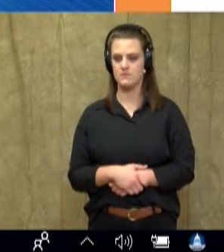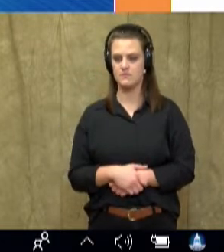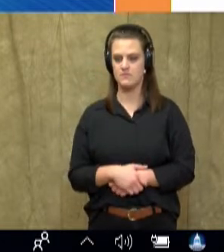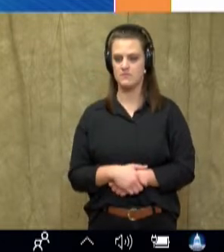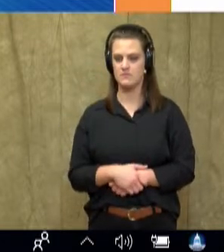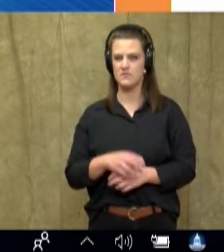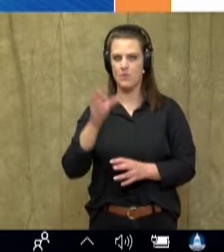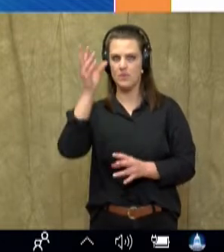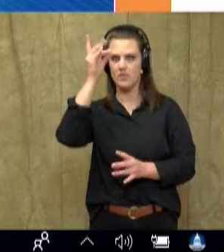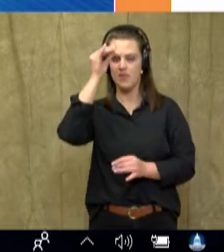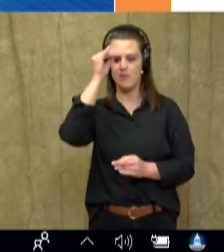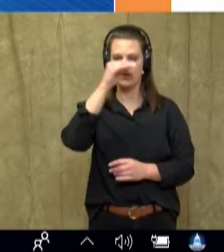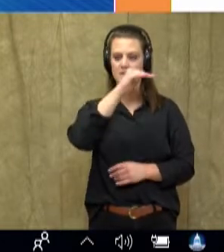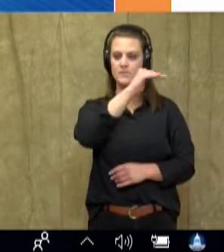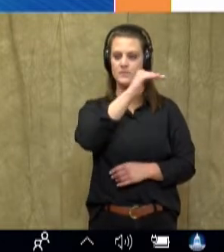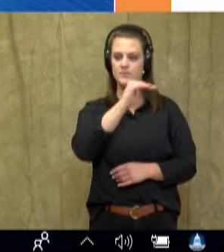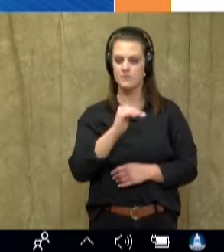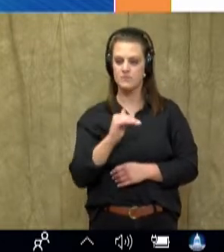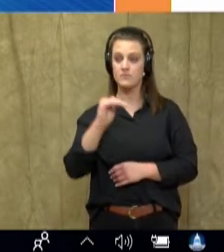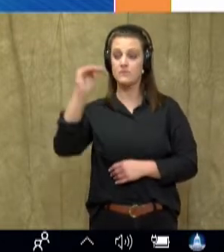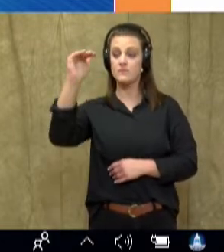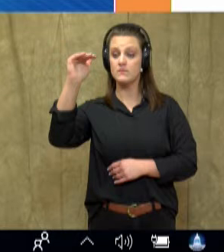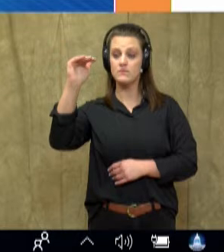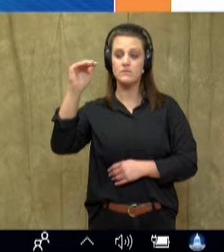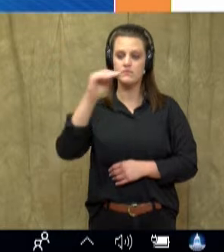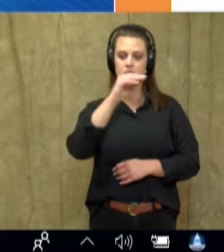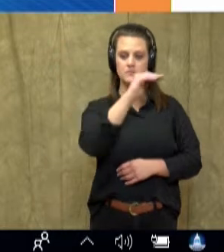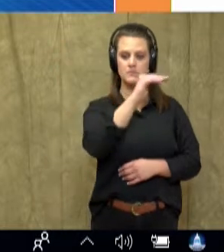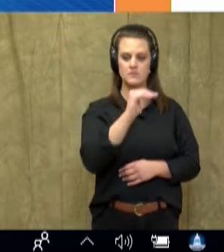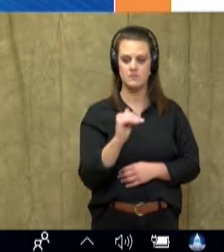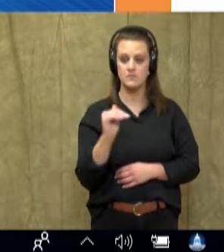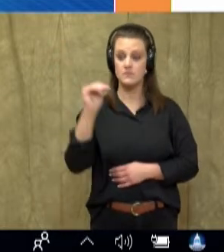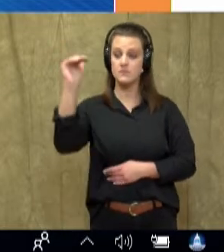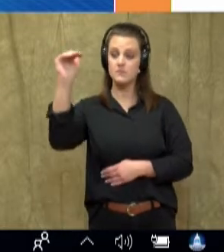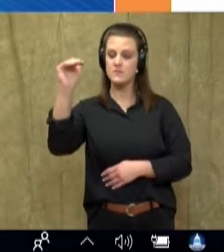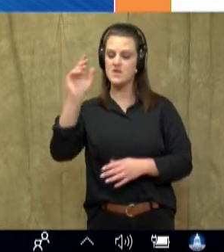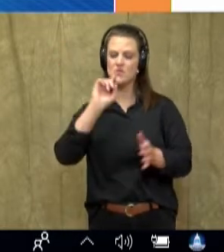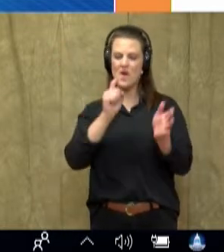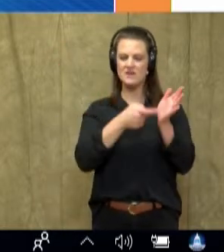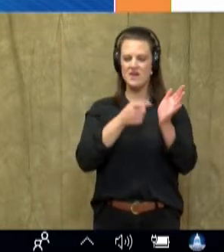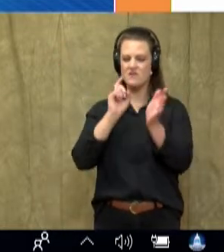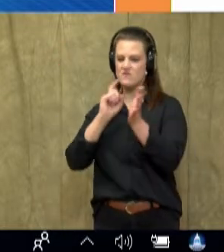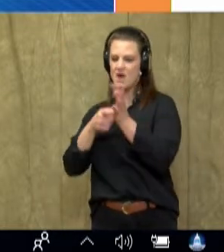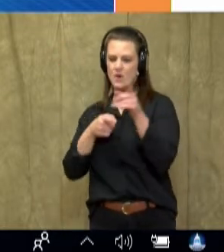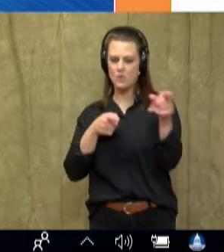Give you a minute to think about that, and I'll play it one more time. See if you can identify